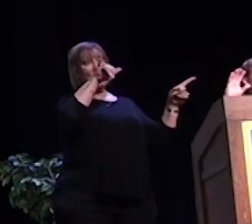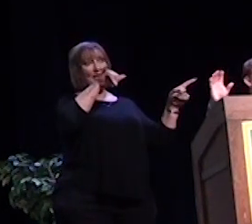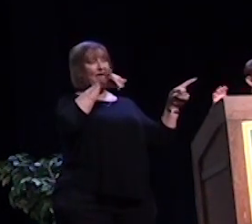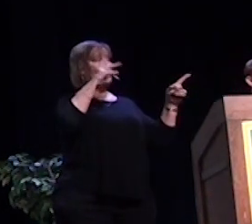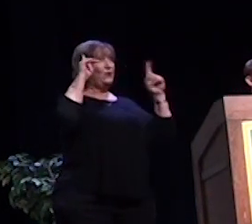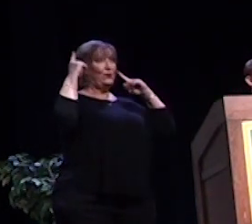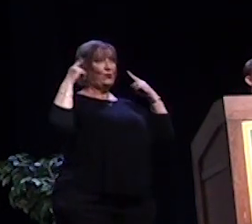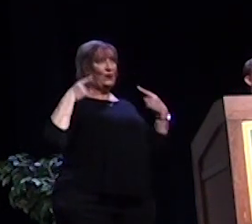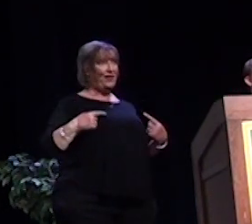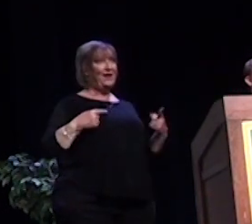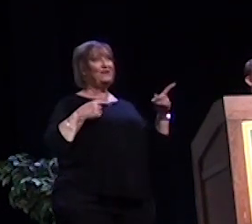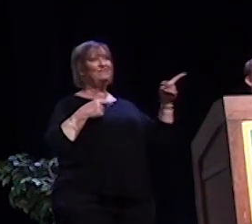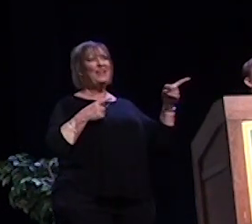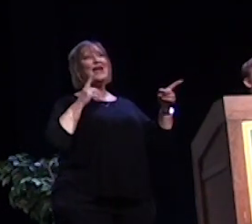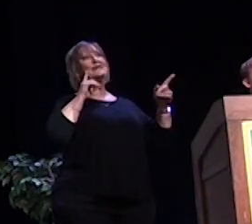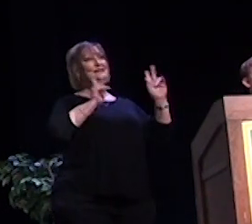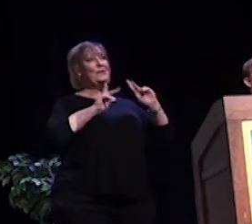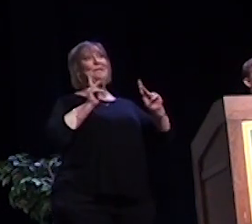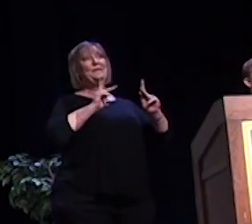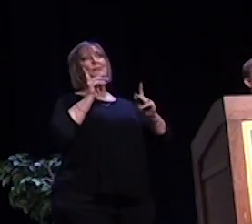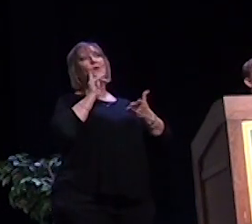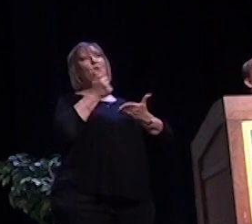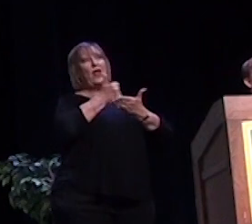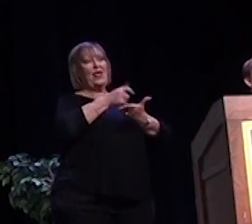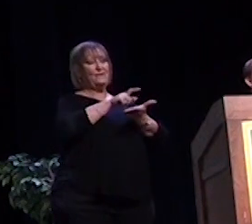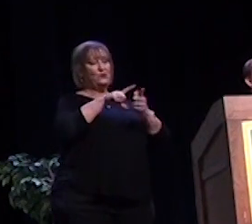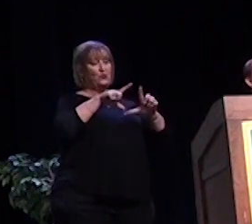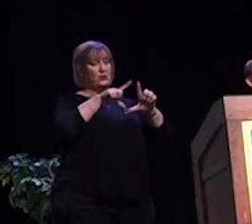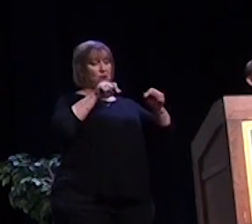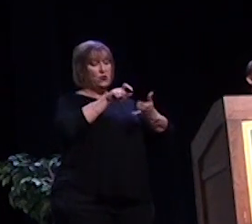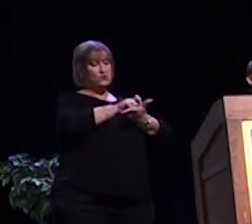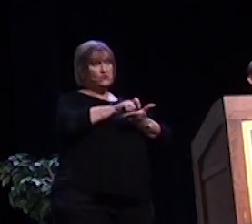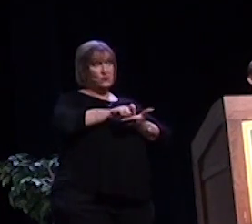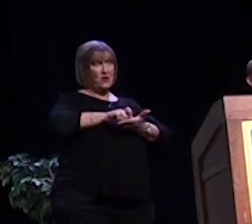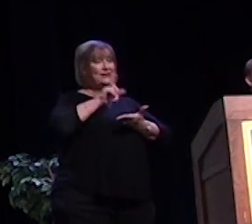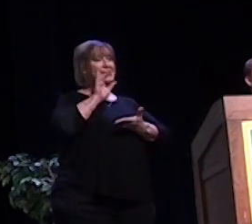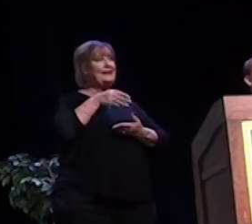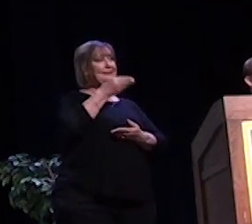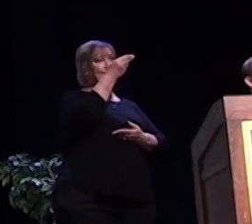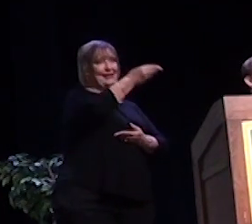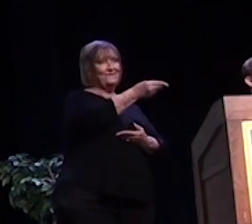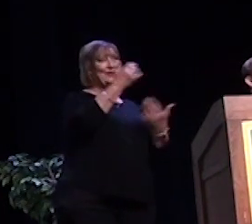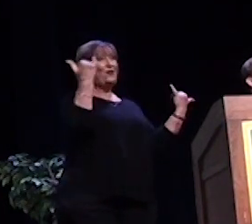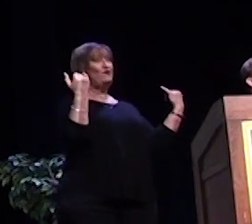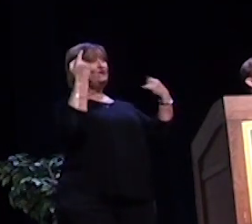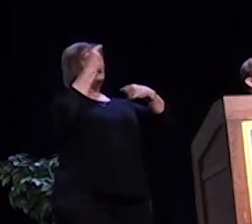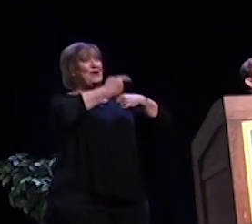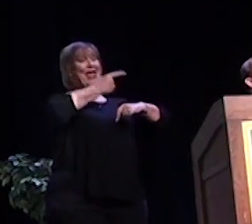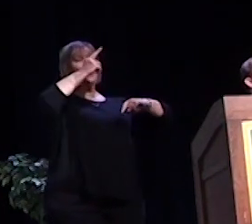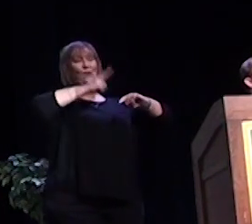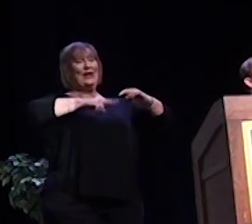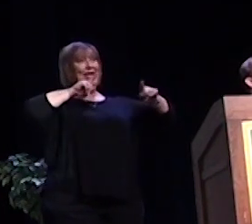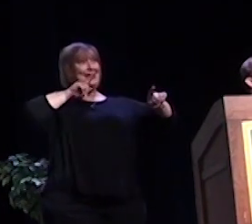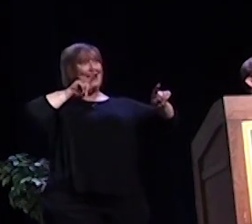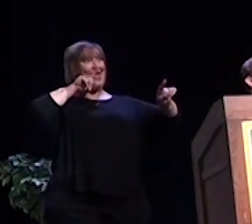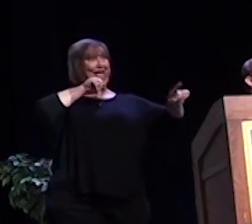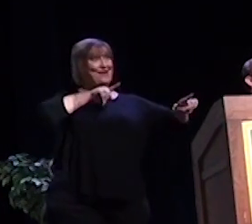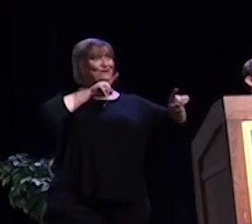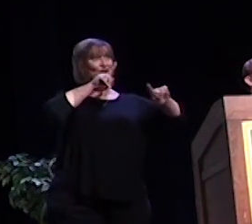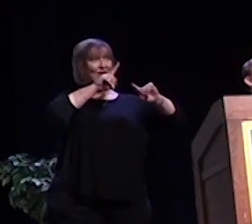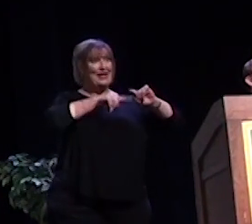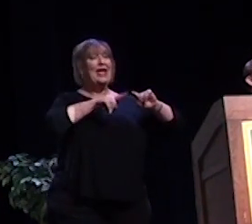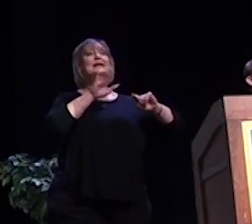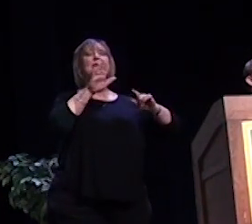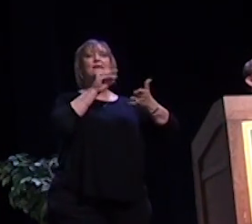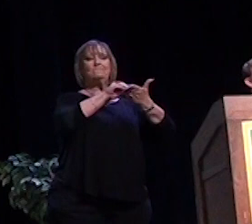lots of people to help write down your questions and make sure that we as a panel are able to answer them. If we are not able to answer them, hopefully those comment cards will